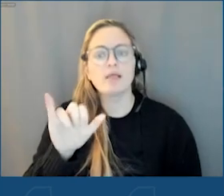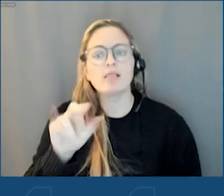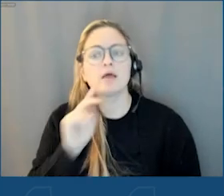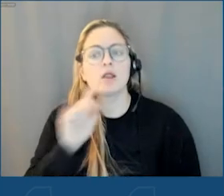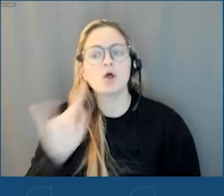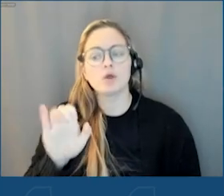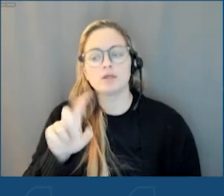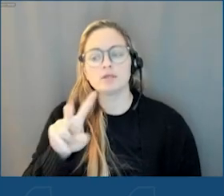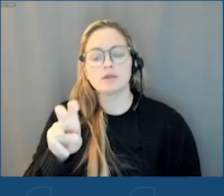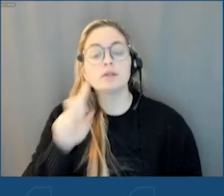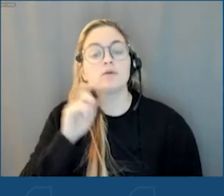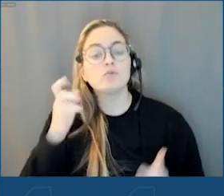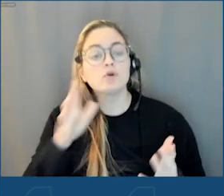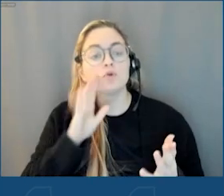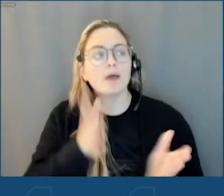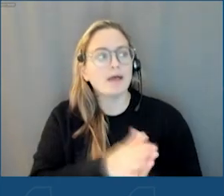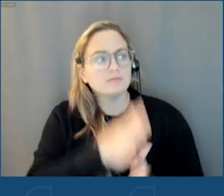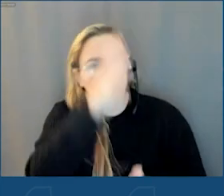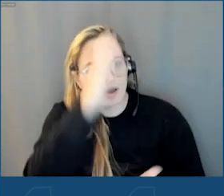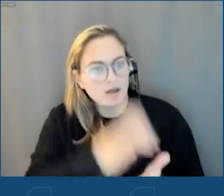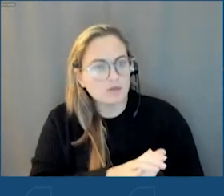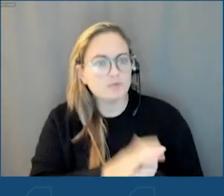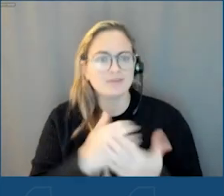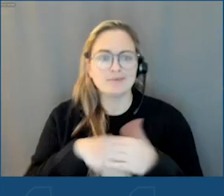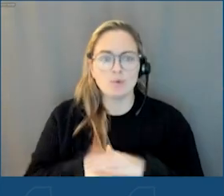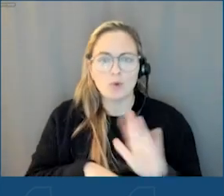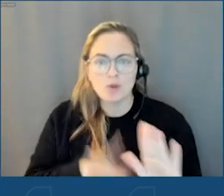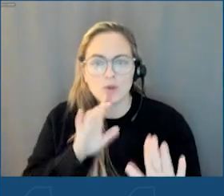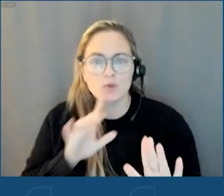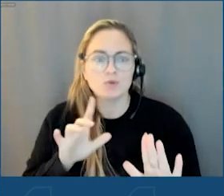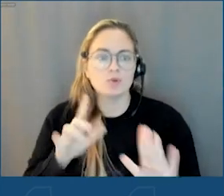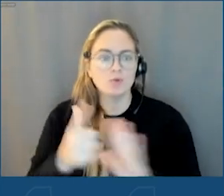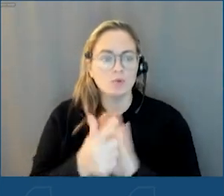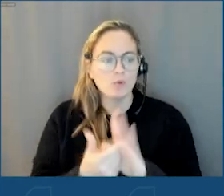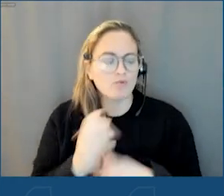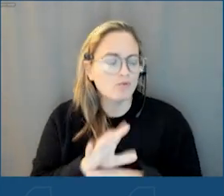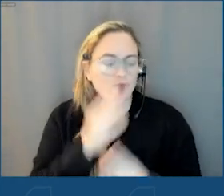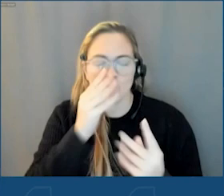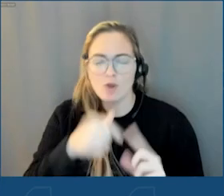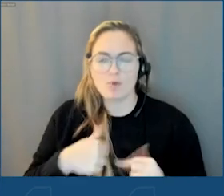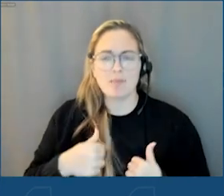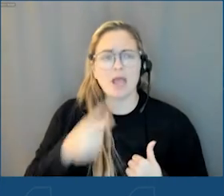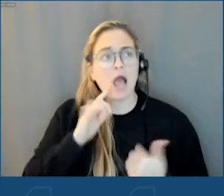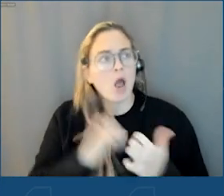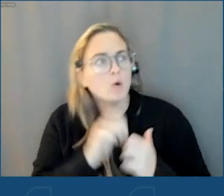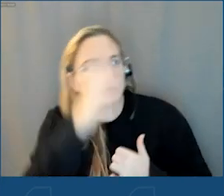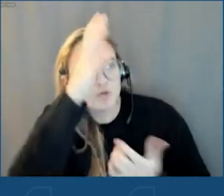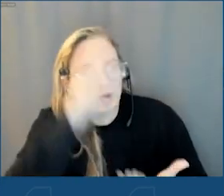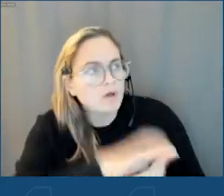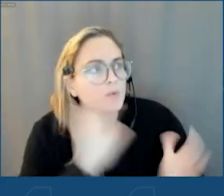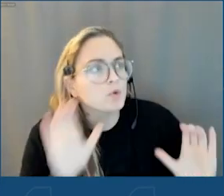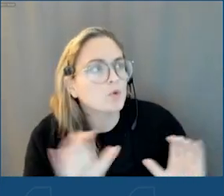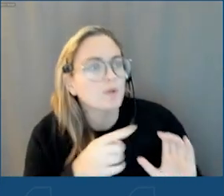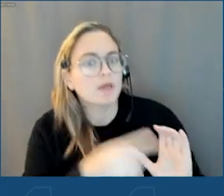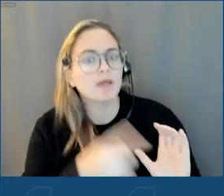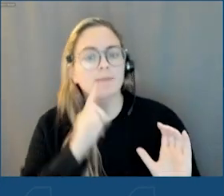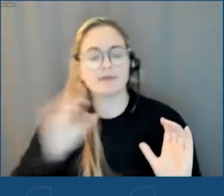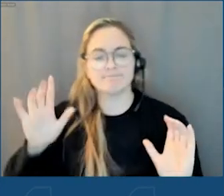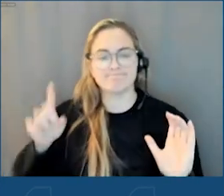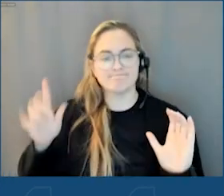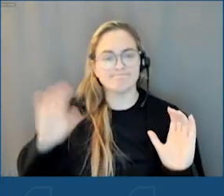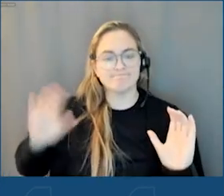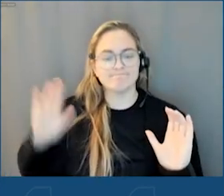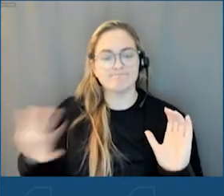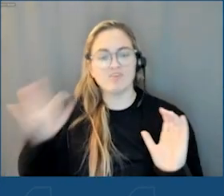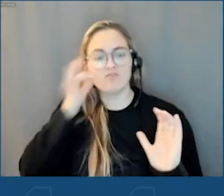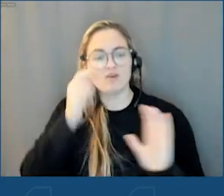was asking how my husband was. Every time I walk in a room of law enforcement, they don't care about me. They want to know how my husband's doing because he was a federal prosecutor